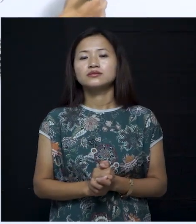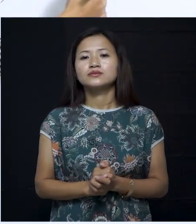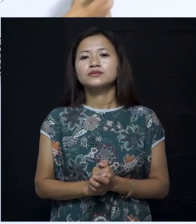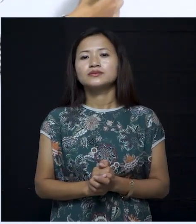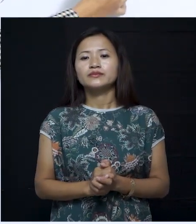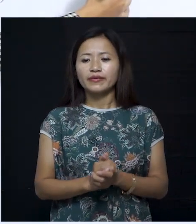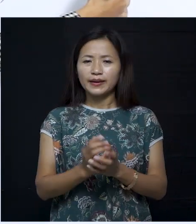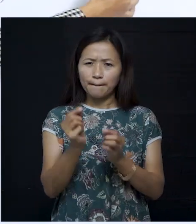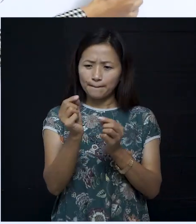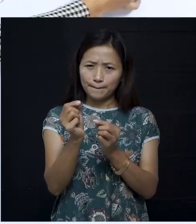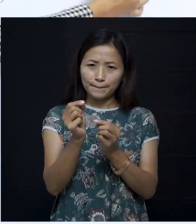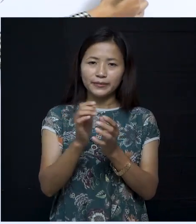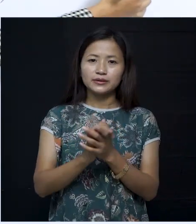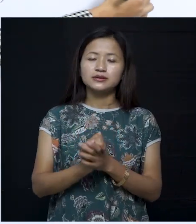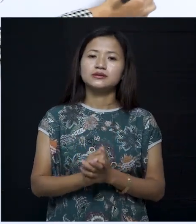a bit,